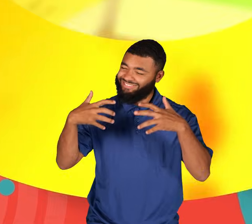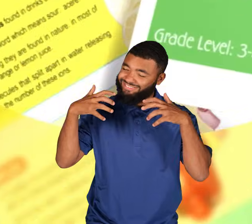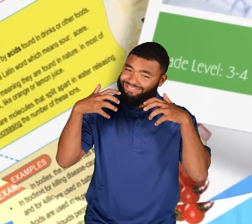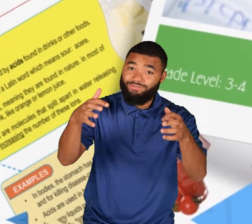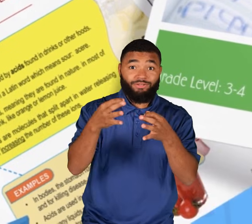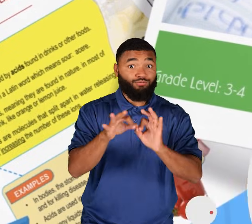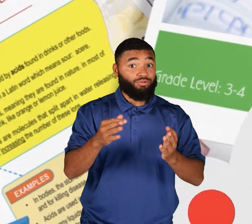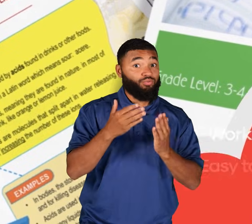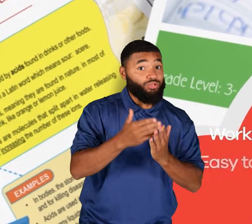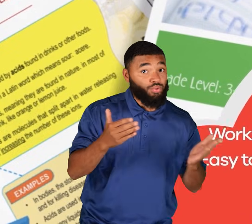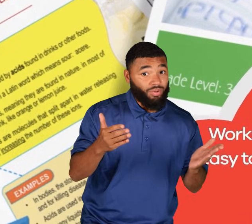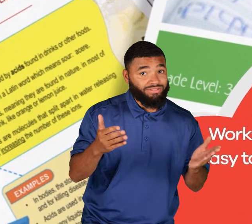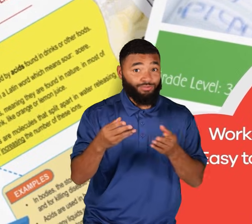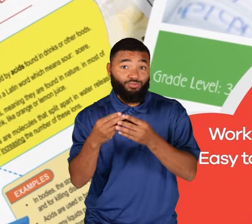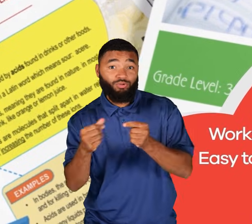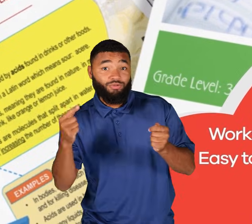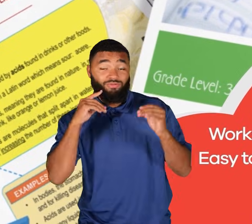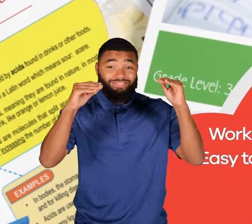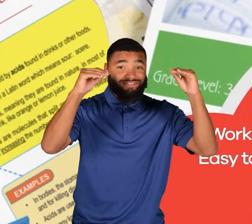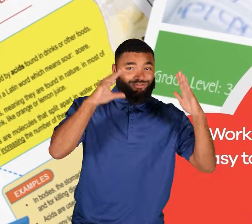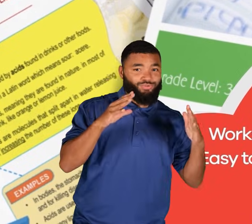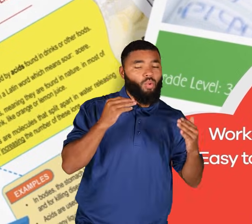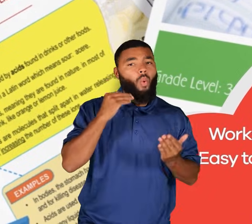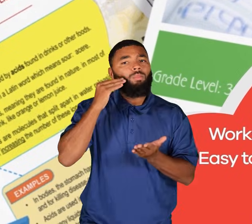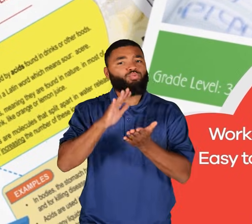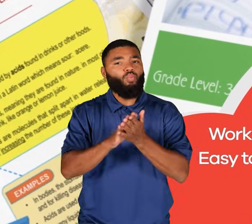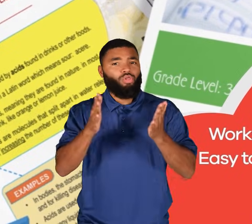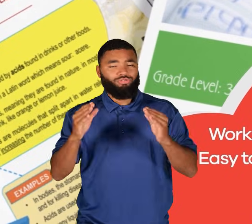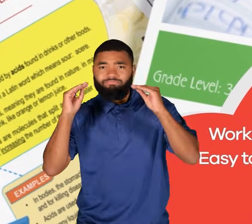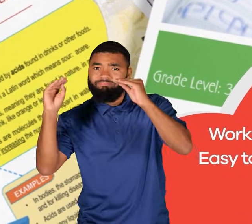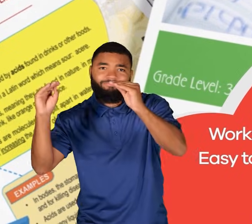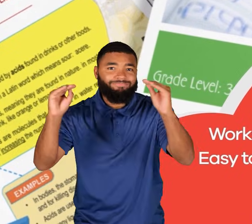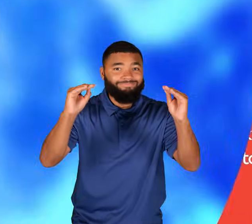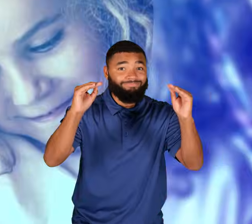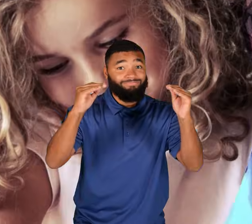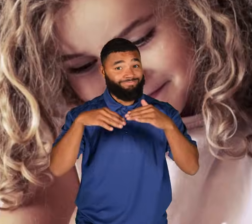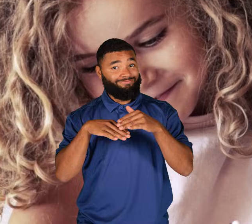resources and turnkey solutions for teachers and homeschoolers.